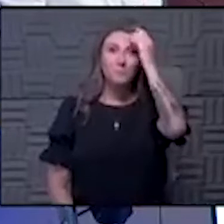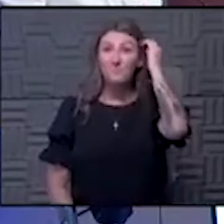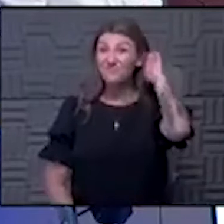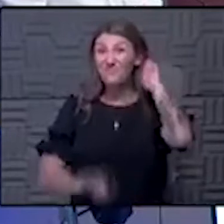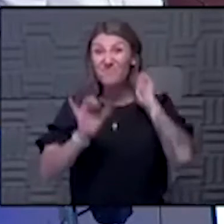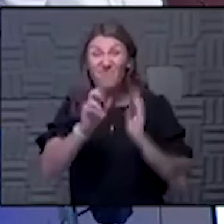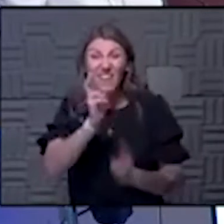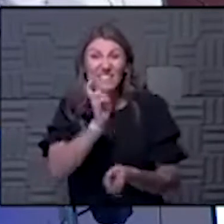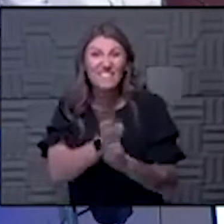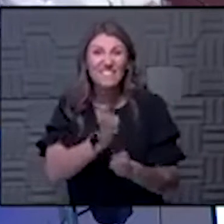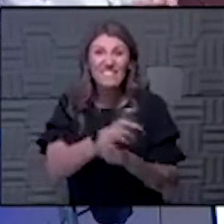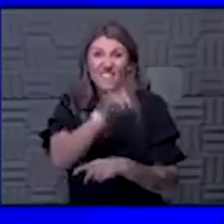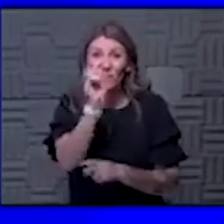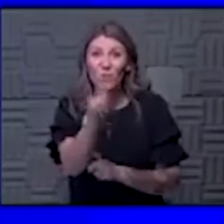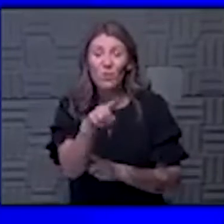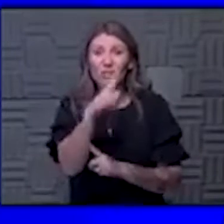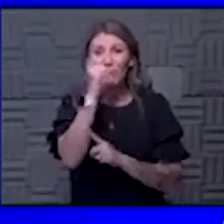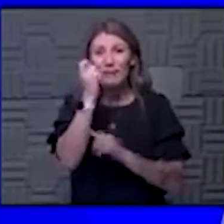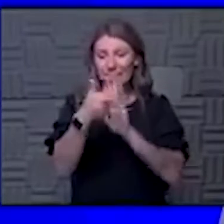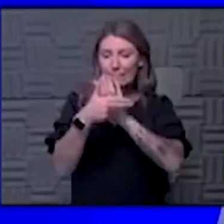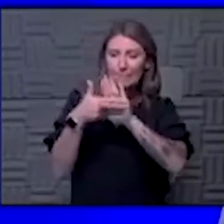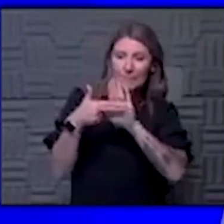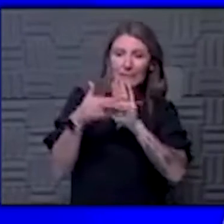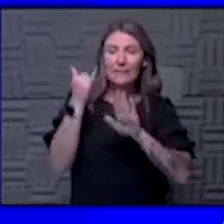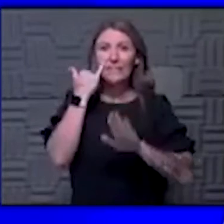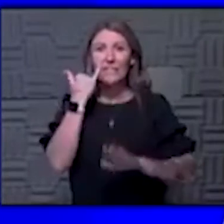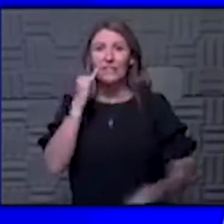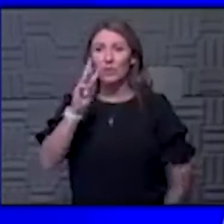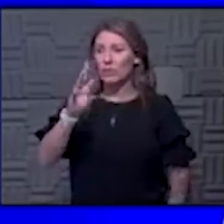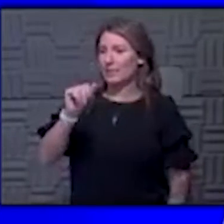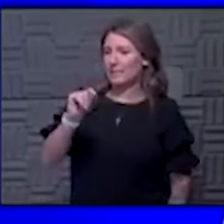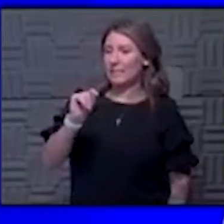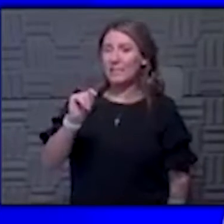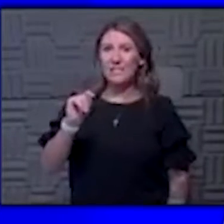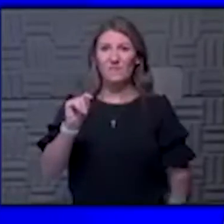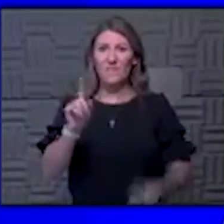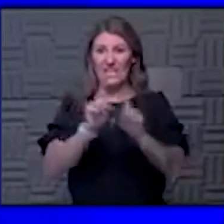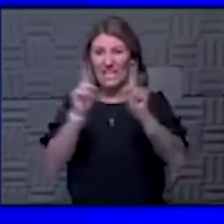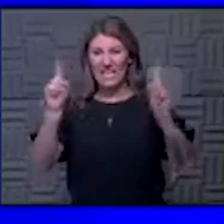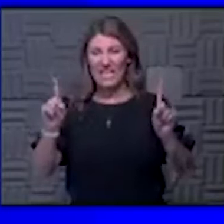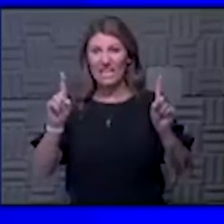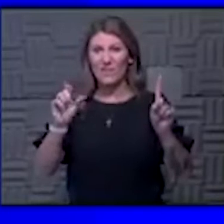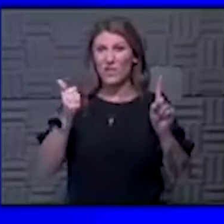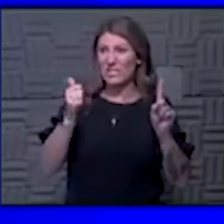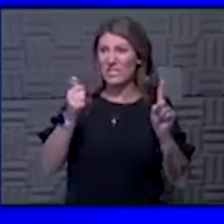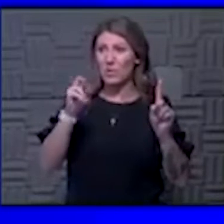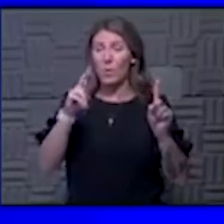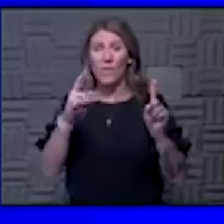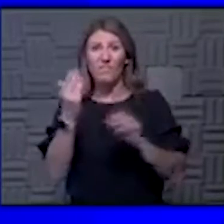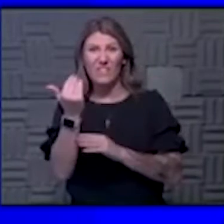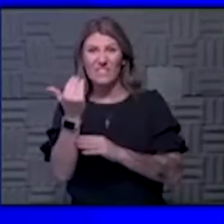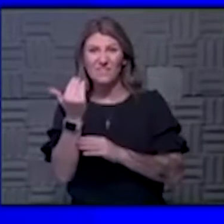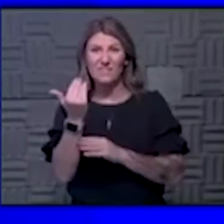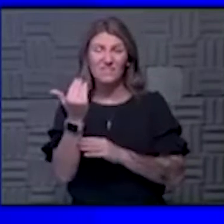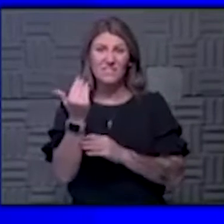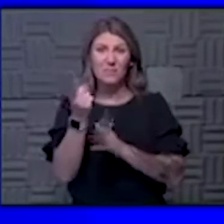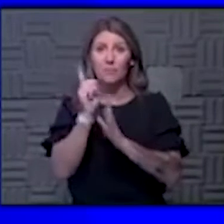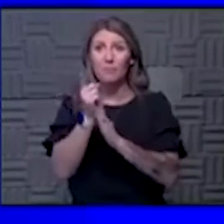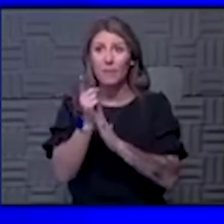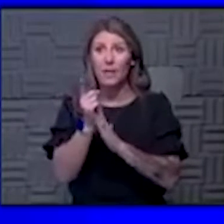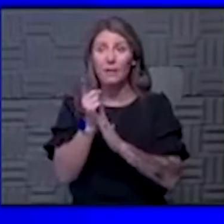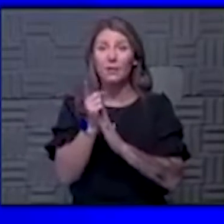a hard question. Yeah, Sure because the answer. definition would be if you're 6 feet for 10 minutes or more, or 10 or 15 minutes, you're